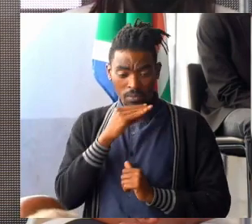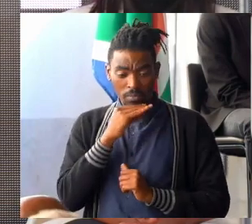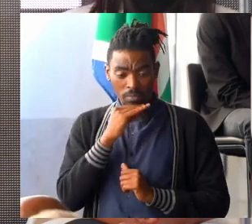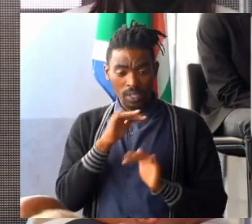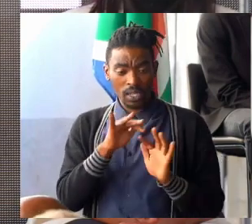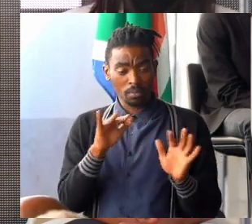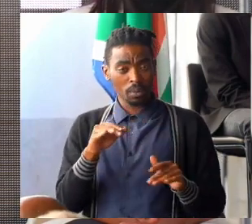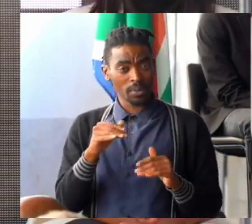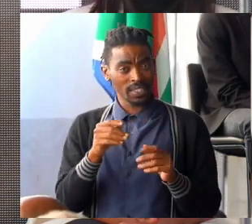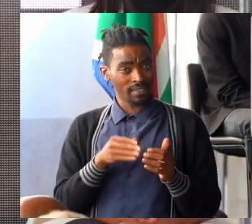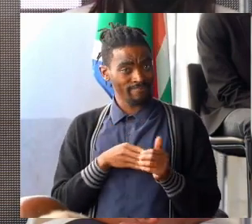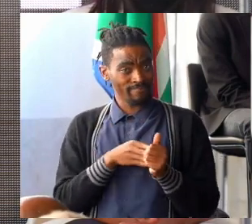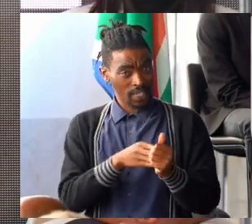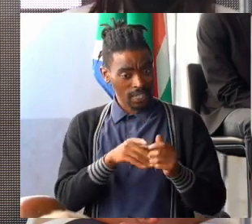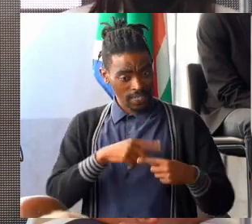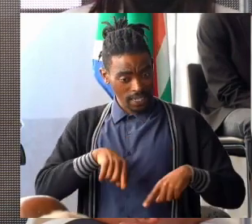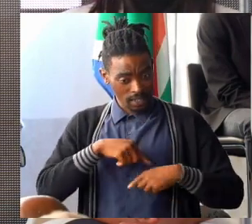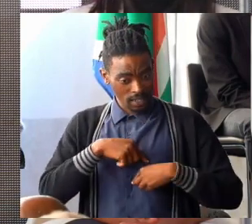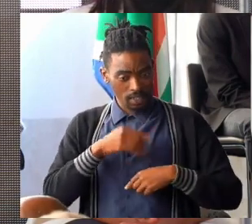govern.